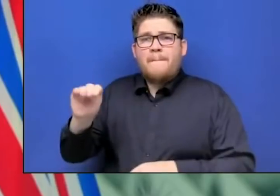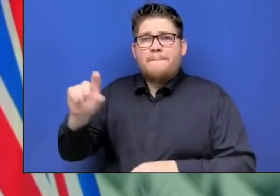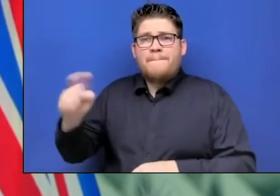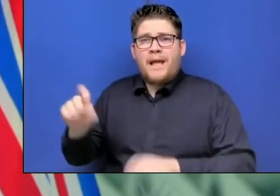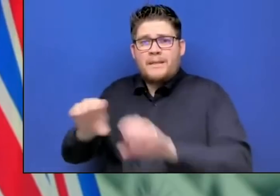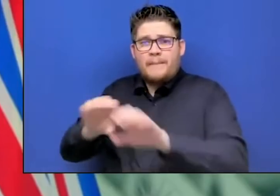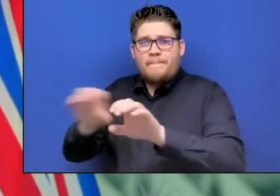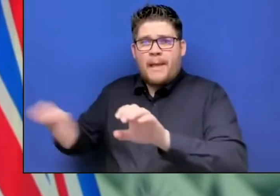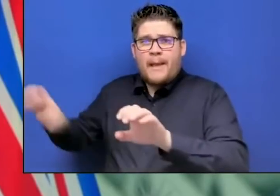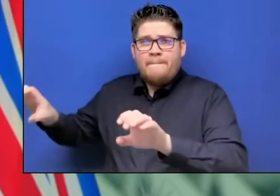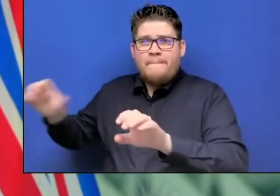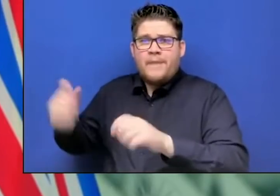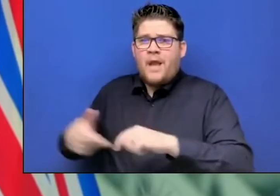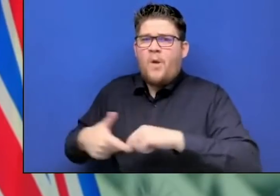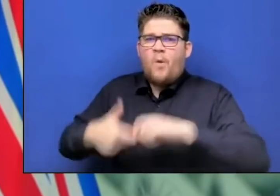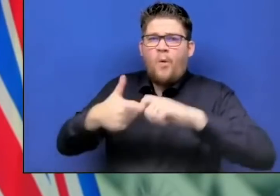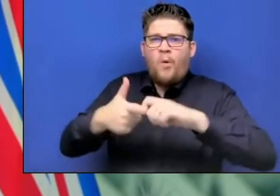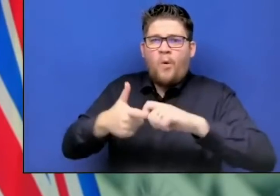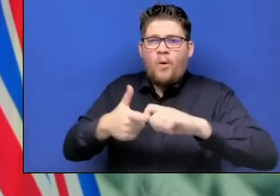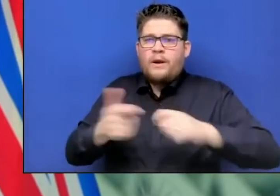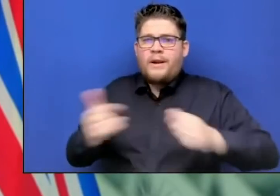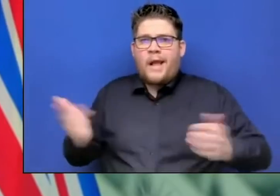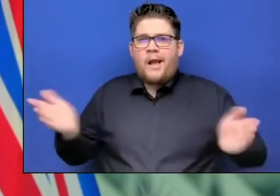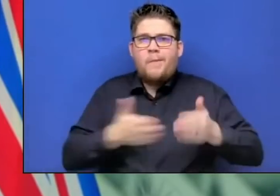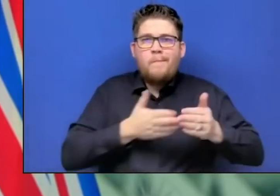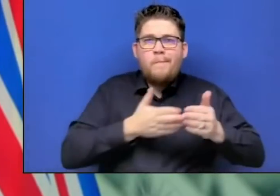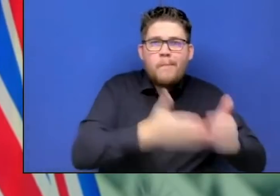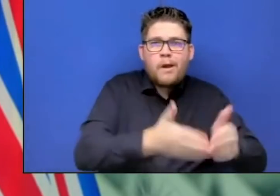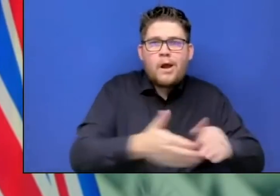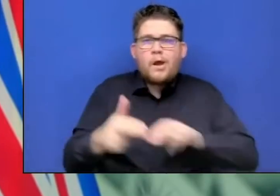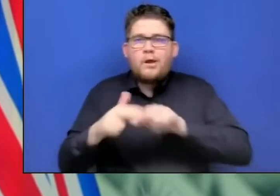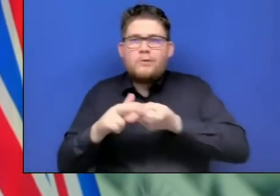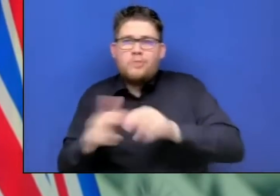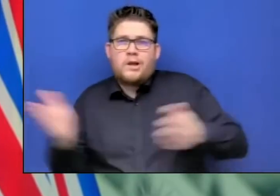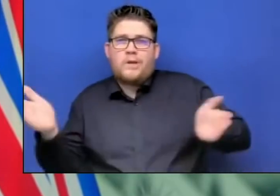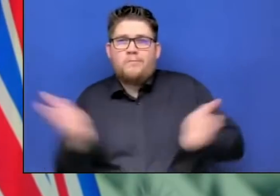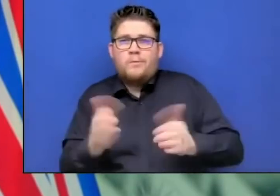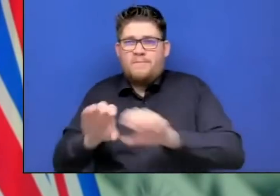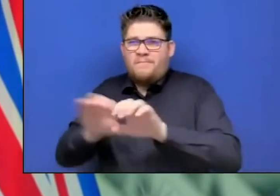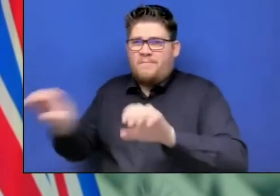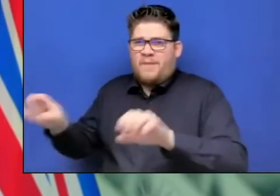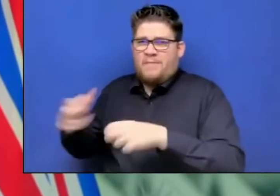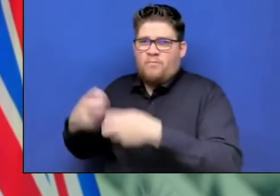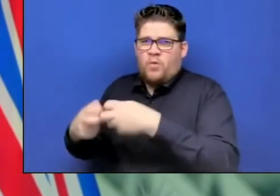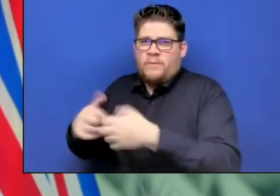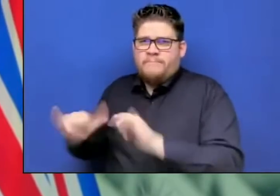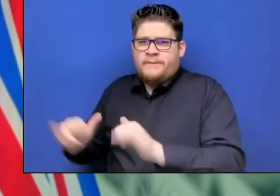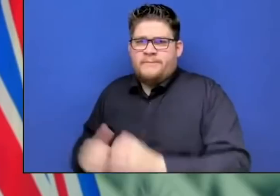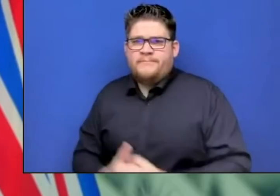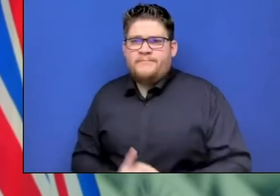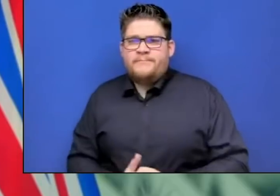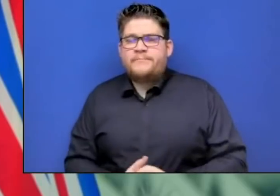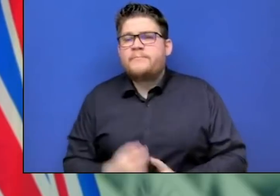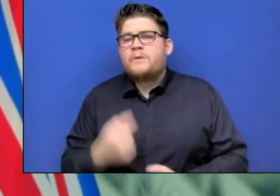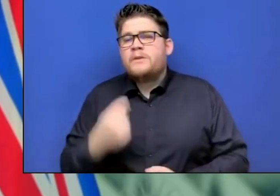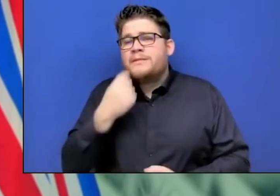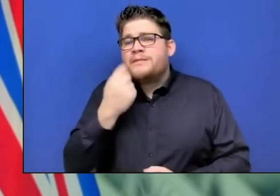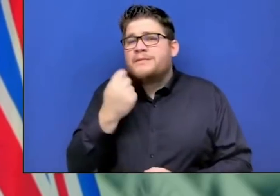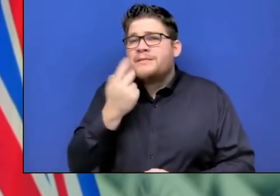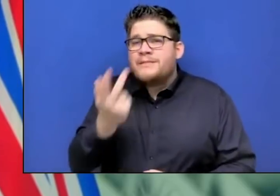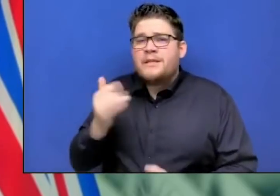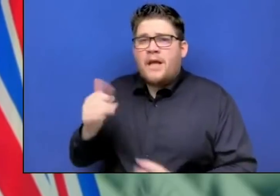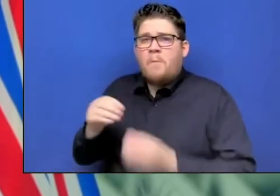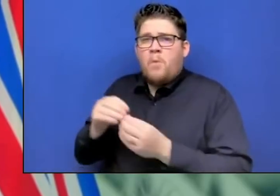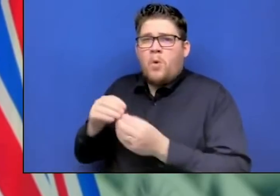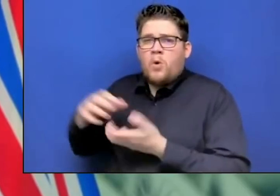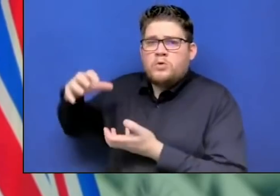line. We know that a large weather system is expected to hit in the days ahead. What we don't know is what impact that